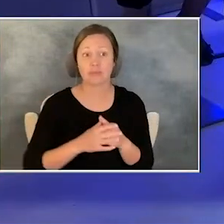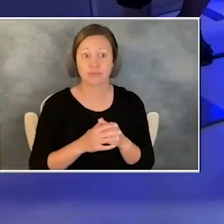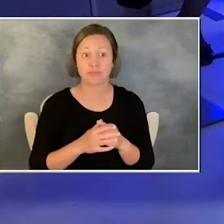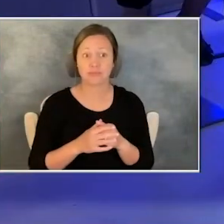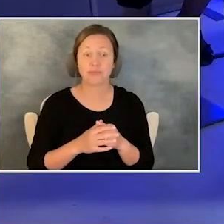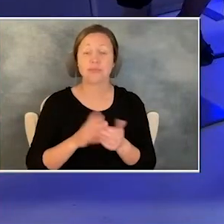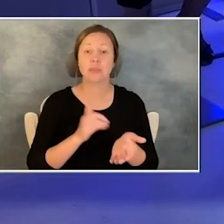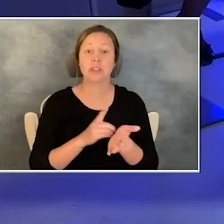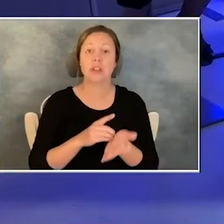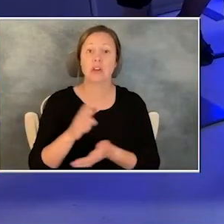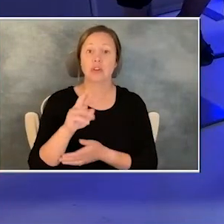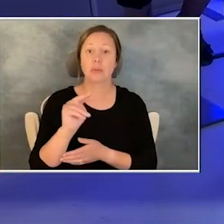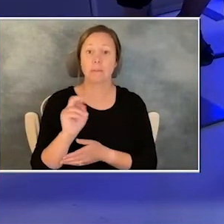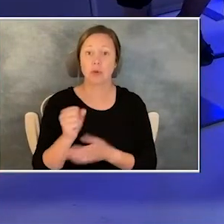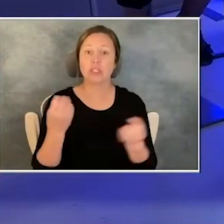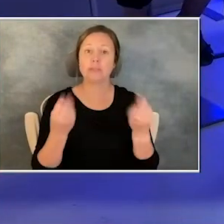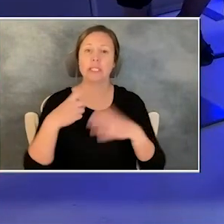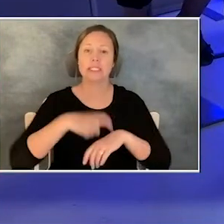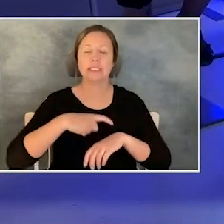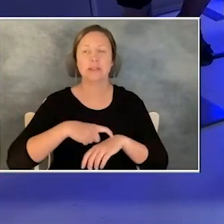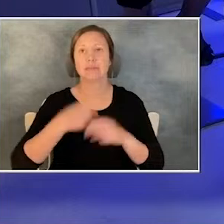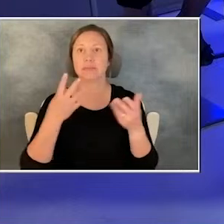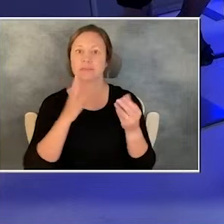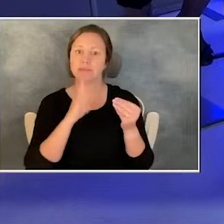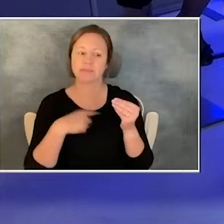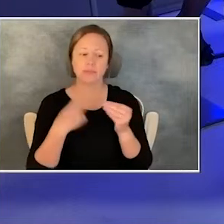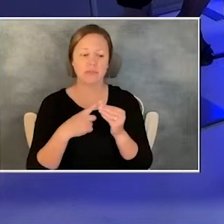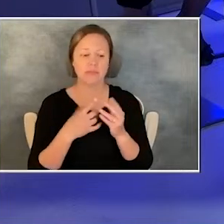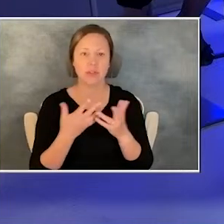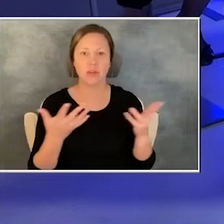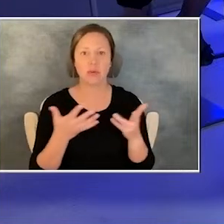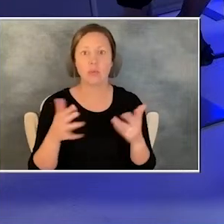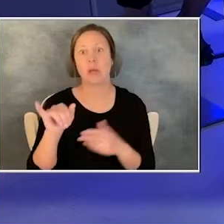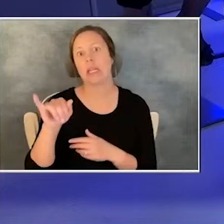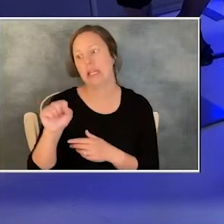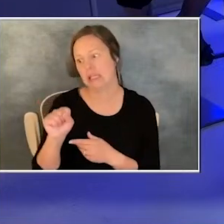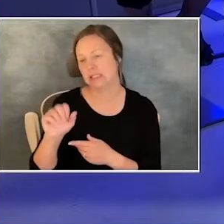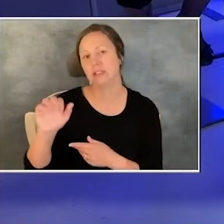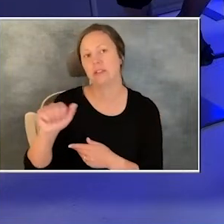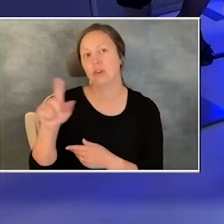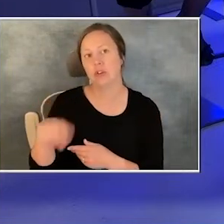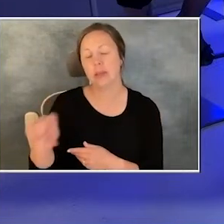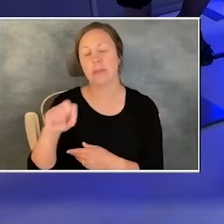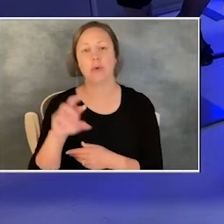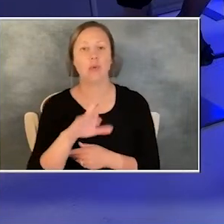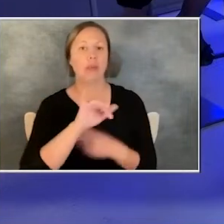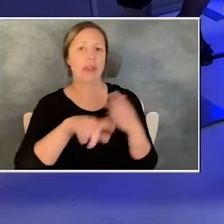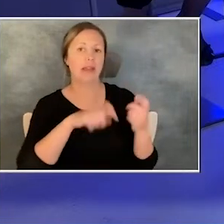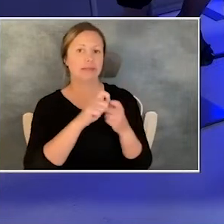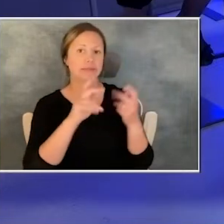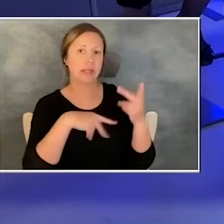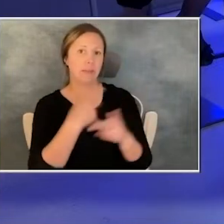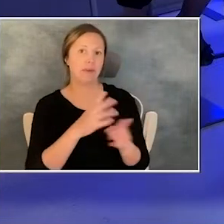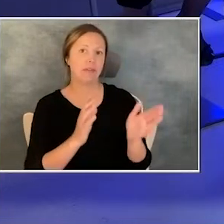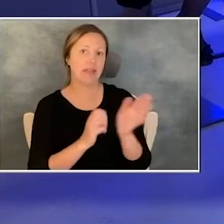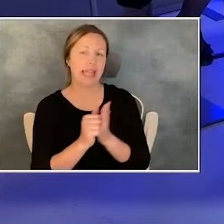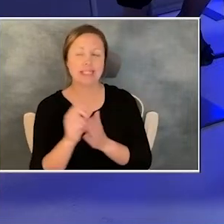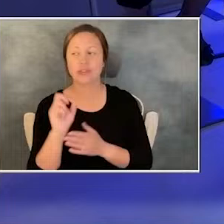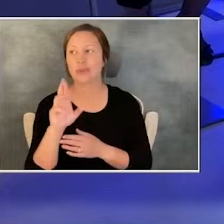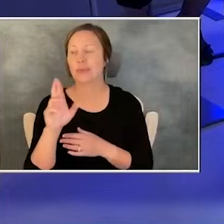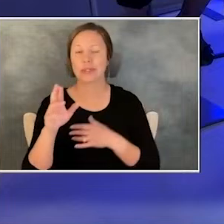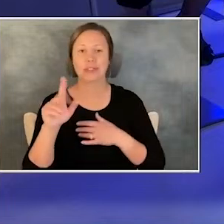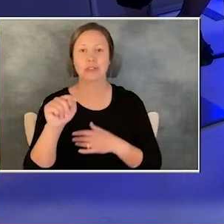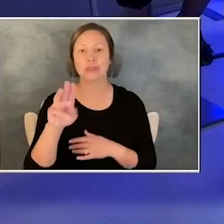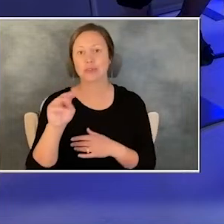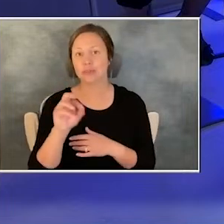this program, we'll talk about what is Alzheimer's, or what is this type of cancer, or what this type of tumor. I did